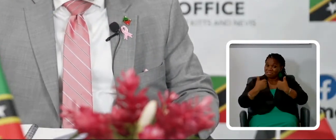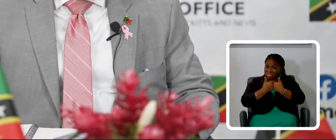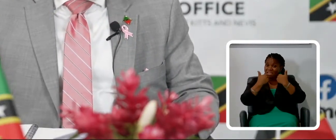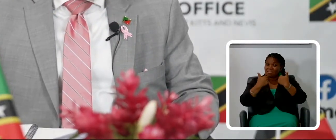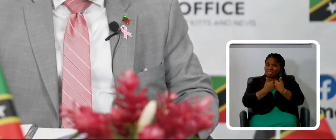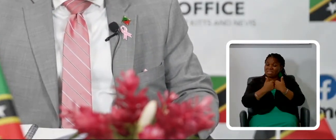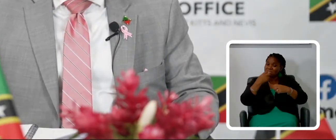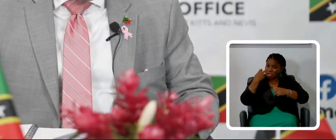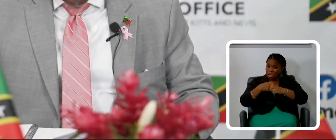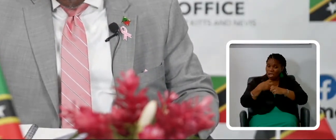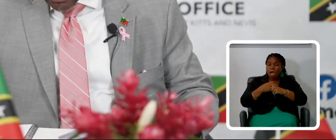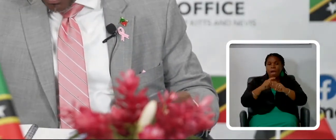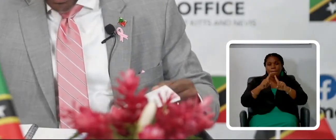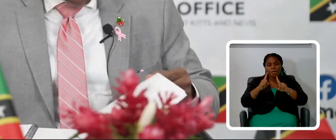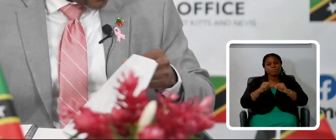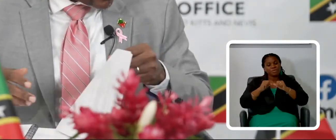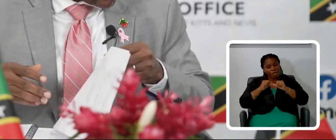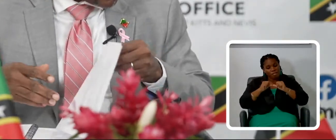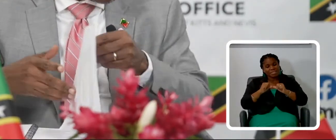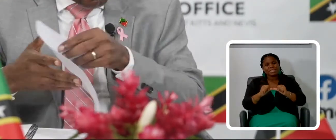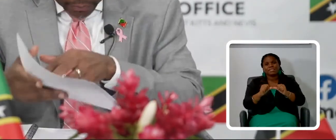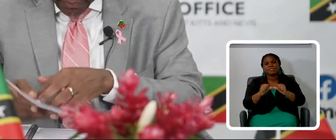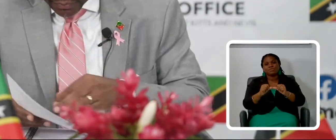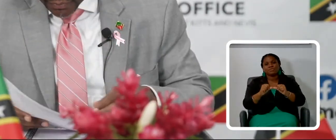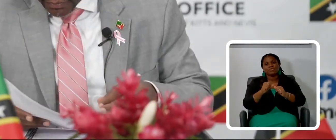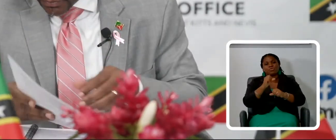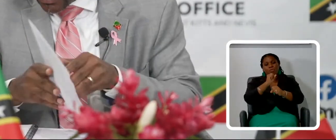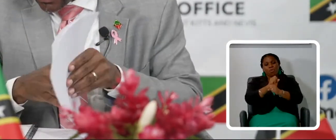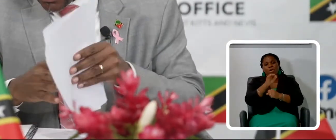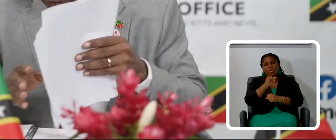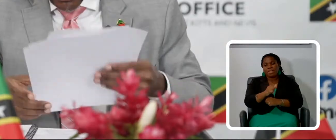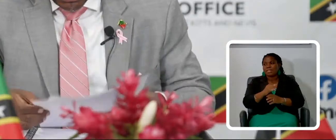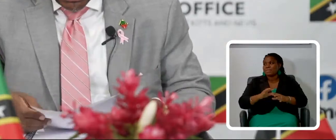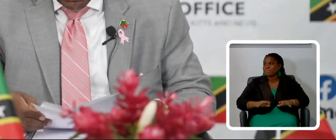continue to be at the table to help Haiti.